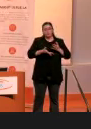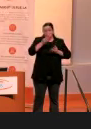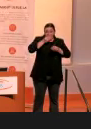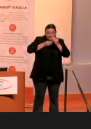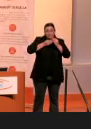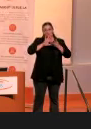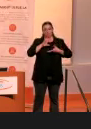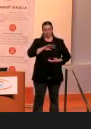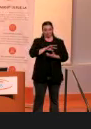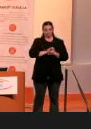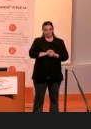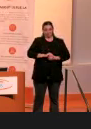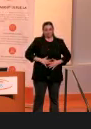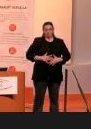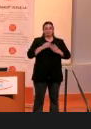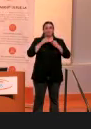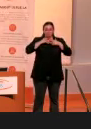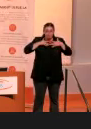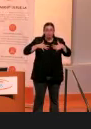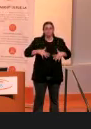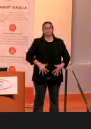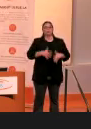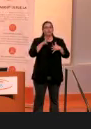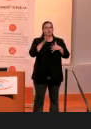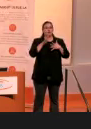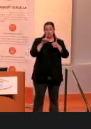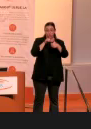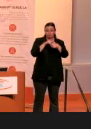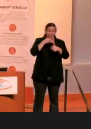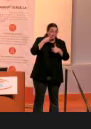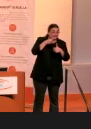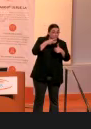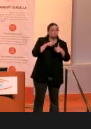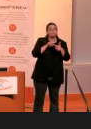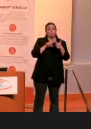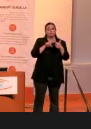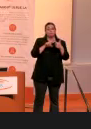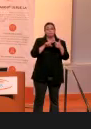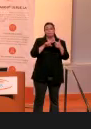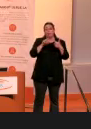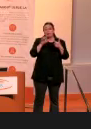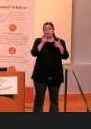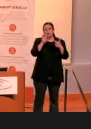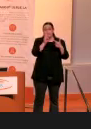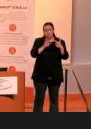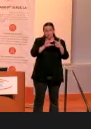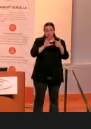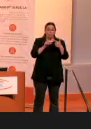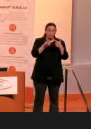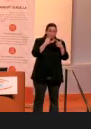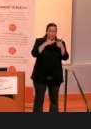associated with lupus that are environmental are cigarette smoking, oral contraceptives, heavy metals,